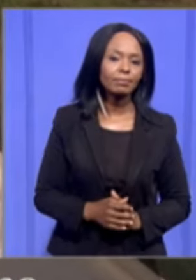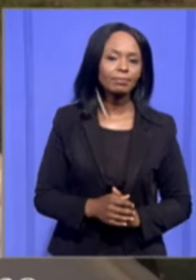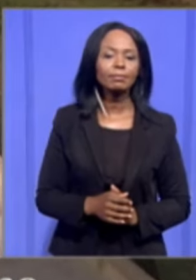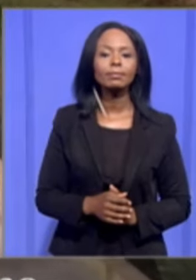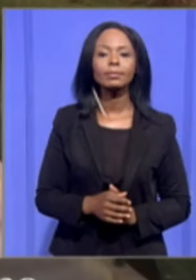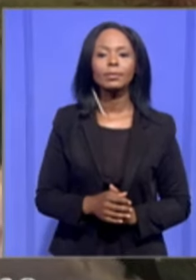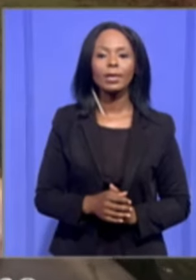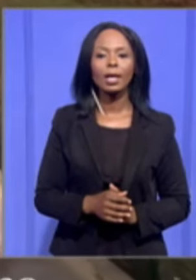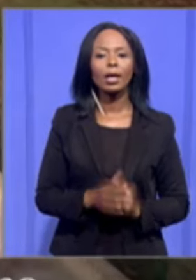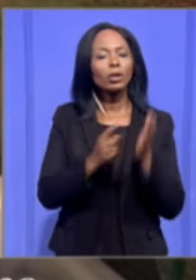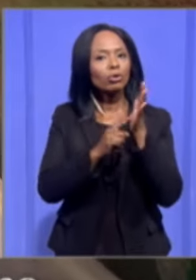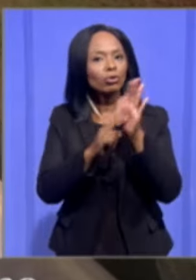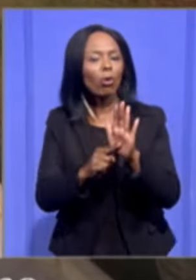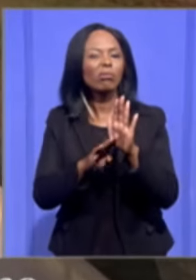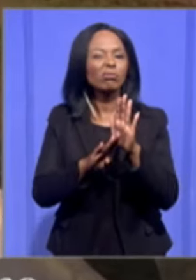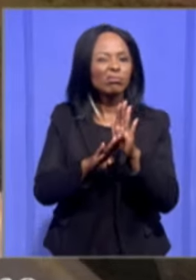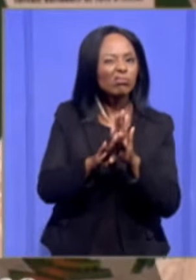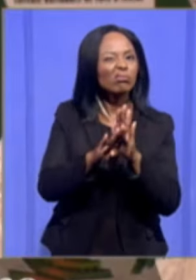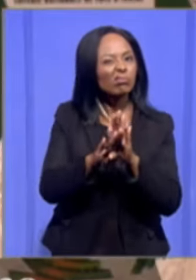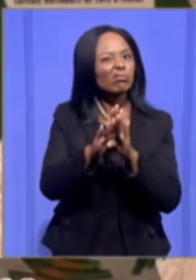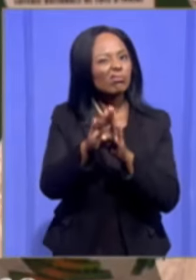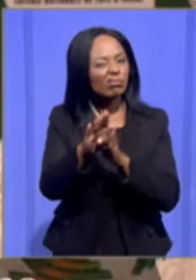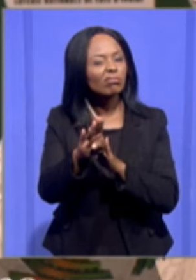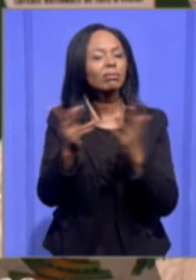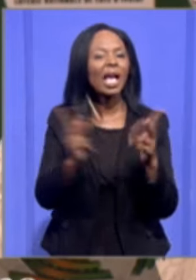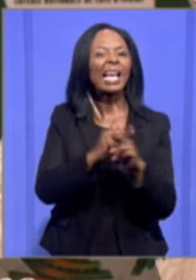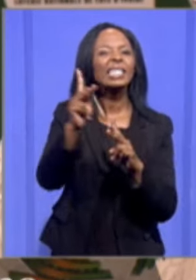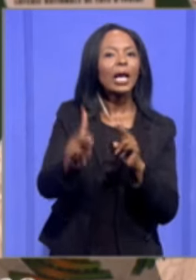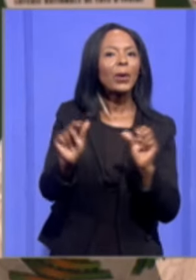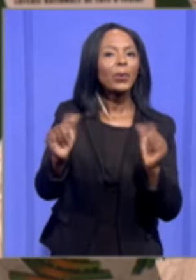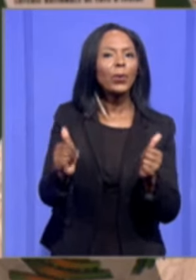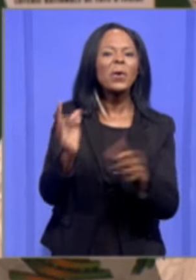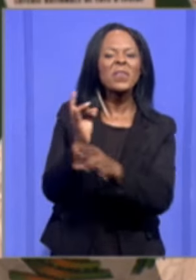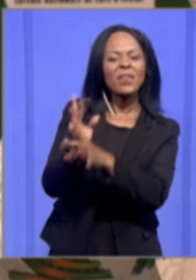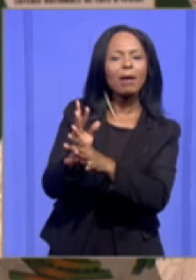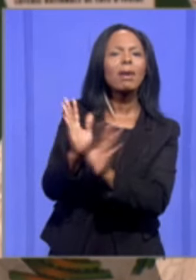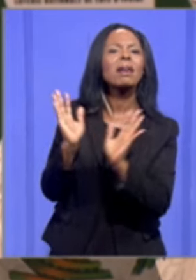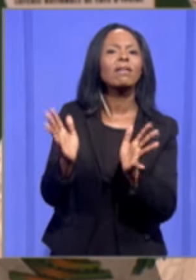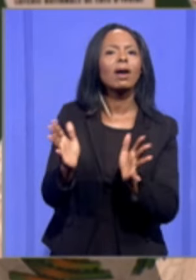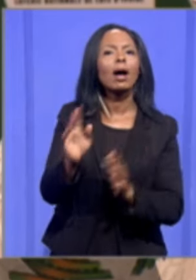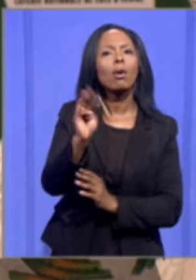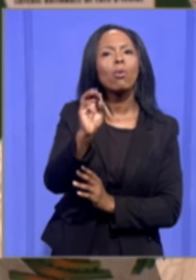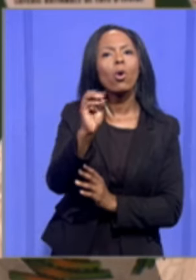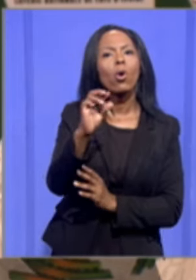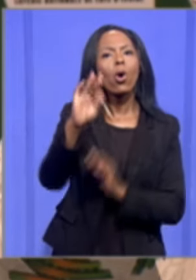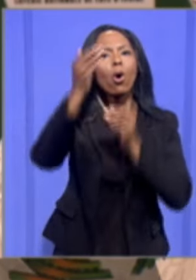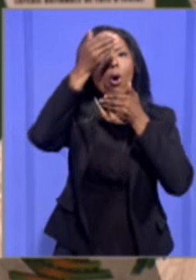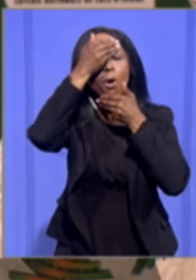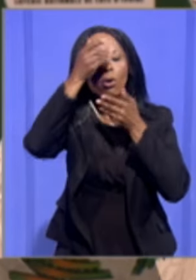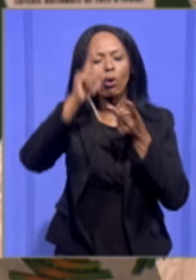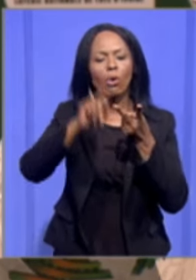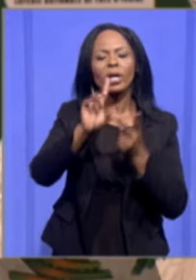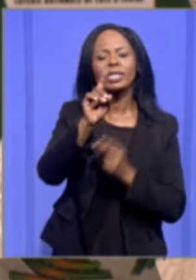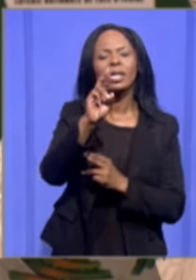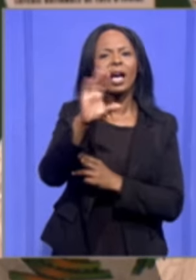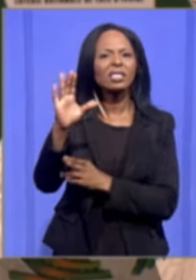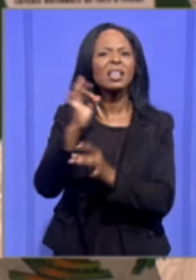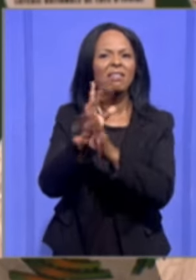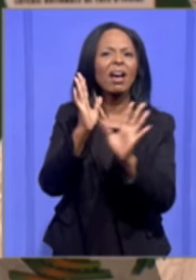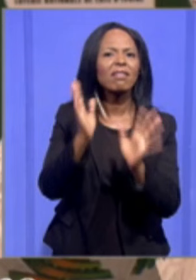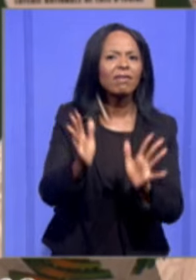by little we make progression and we did good results. We beat Morocco, we beat DRC, we played a good